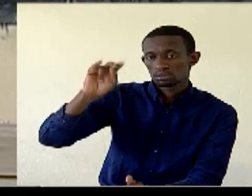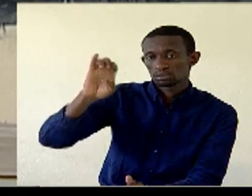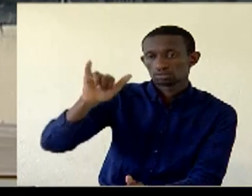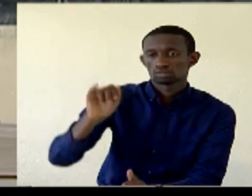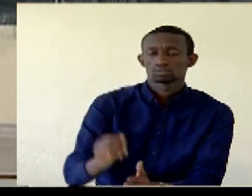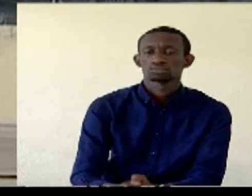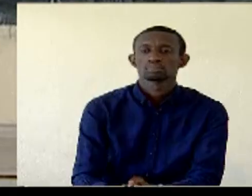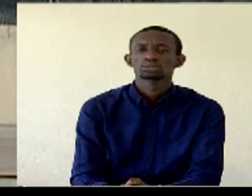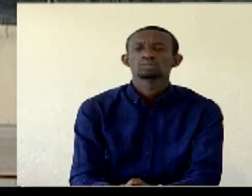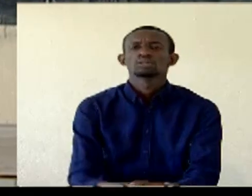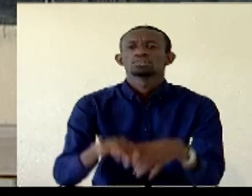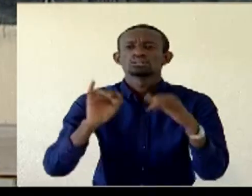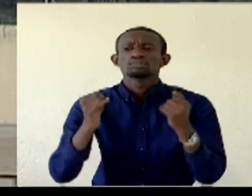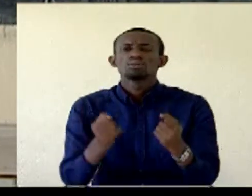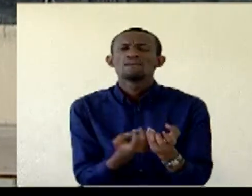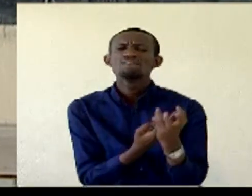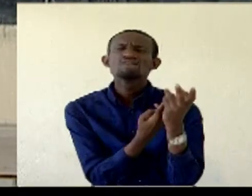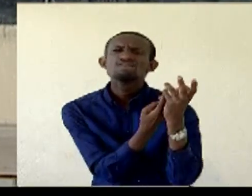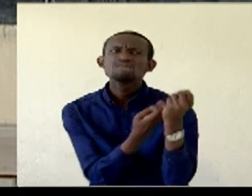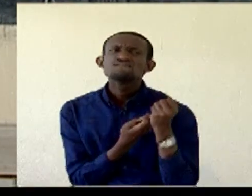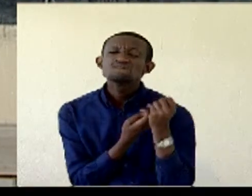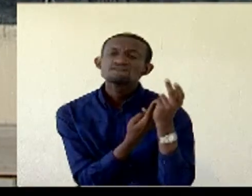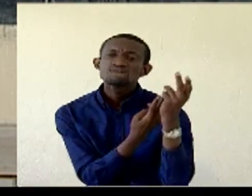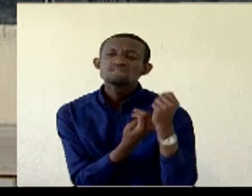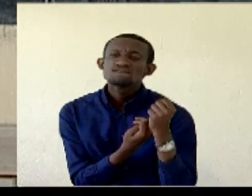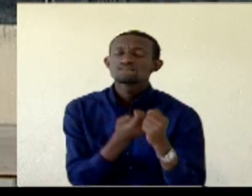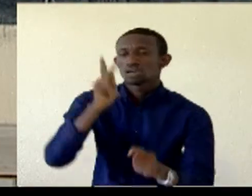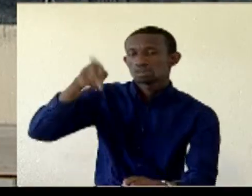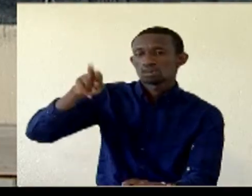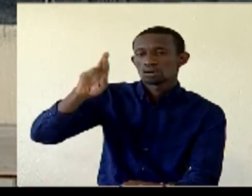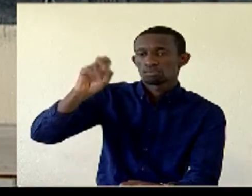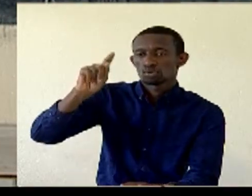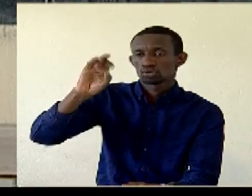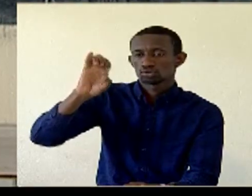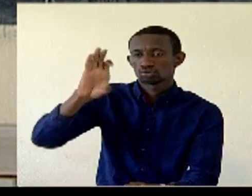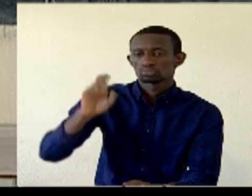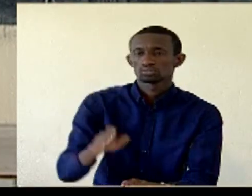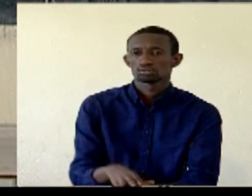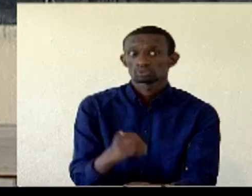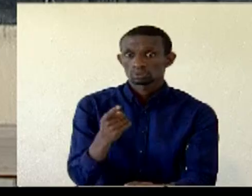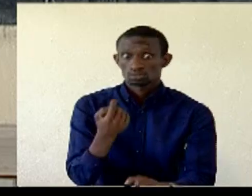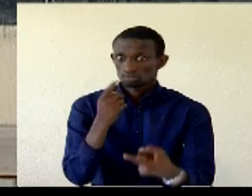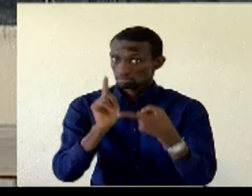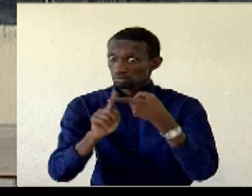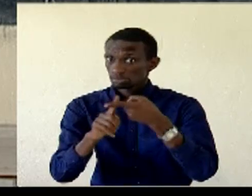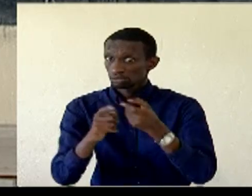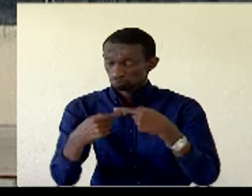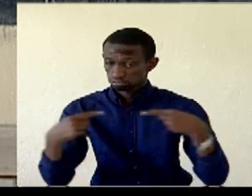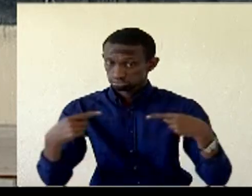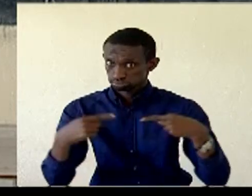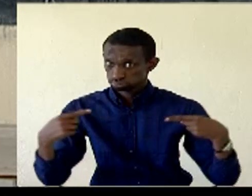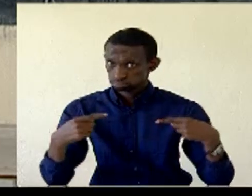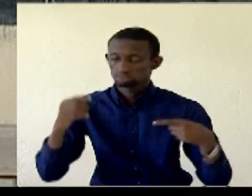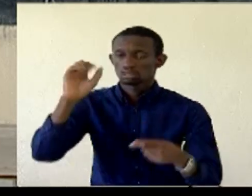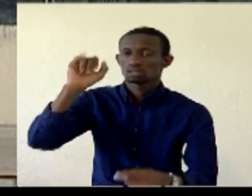proton, the ability to attract the proton. That is the basicity. The acidity, so it is the opposite of the acidity. The ability